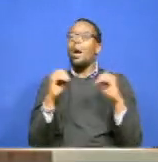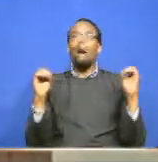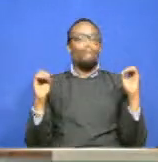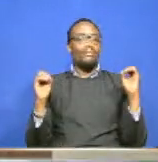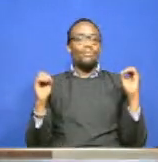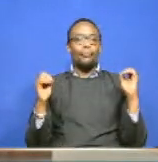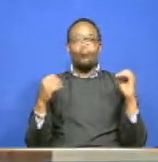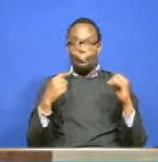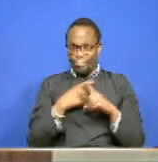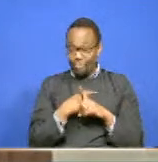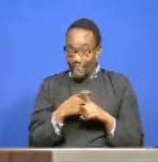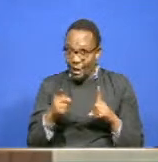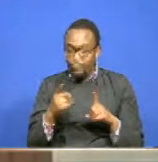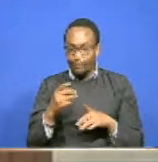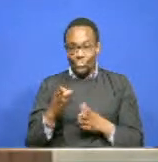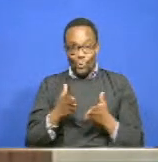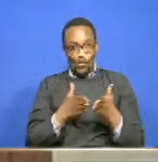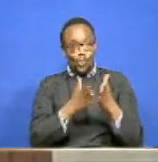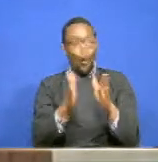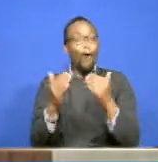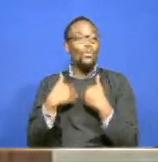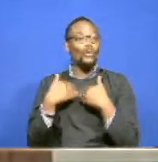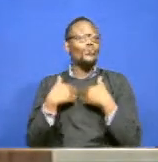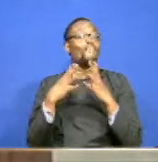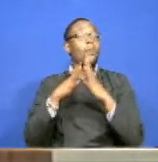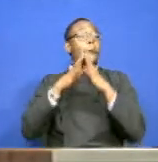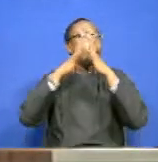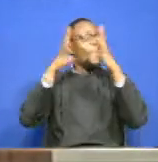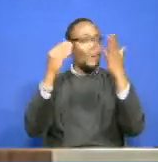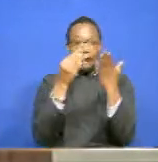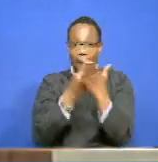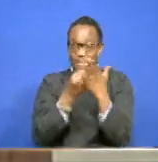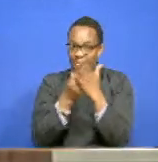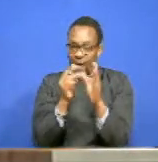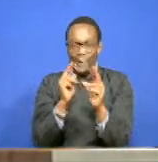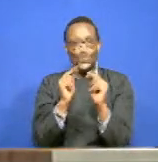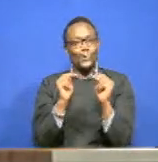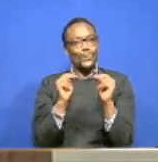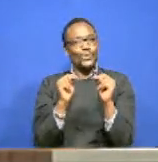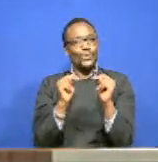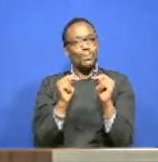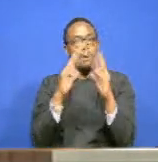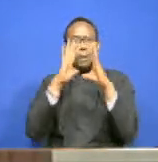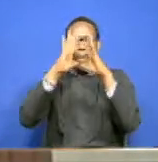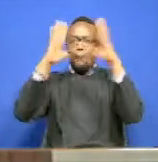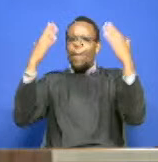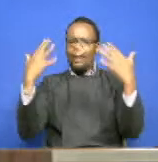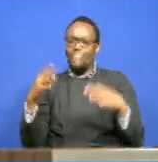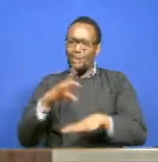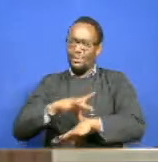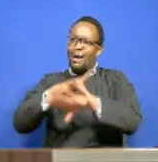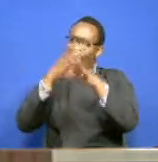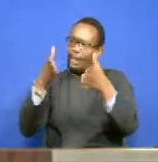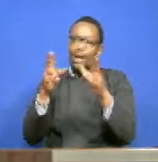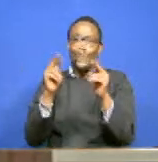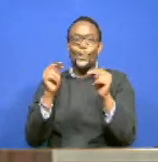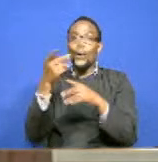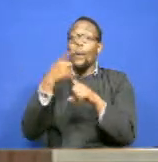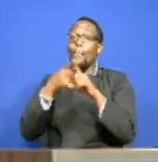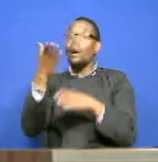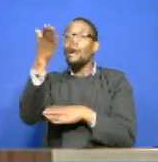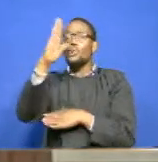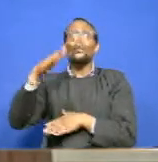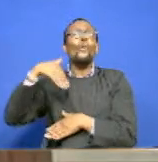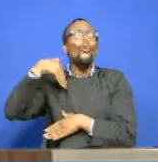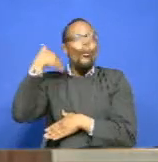tell you, our opportunities are immense, not in monetary terms, not in big things, earthly, but God will always reward